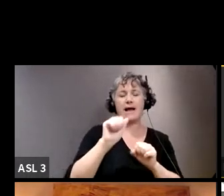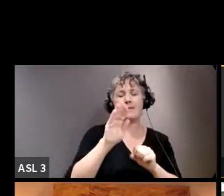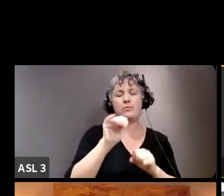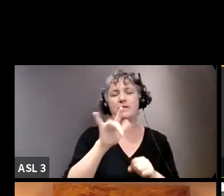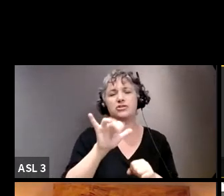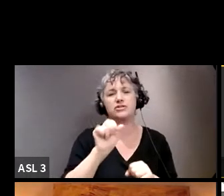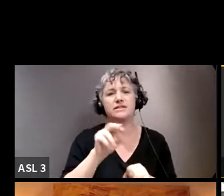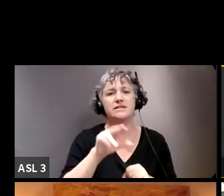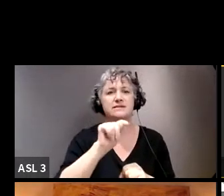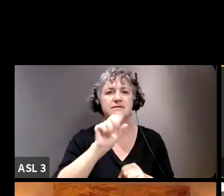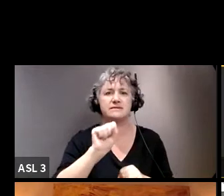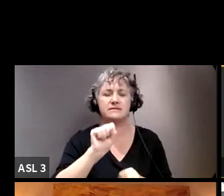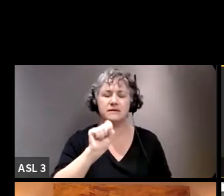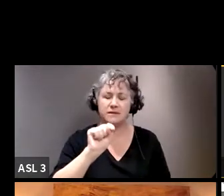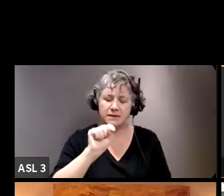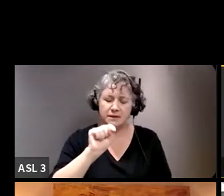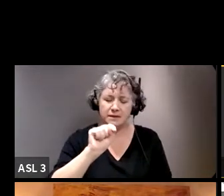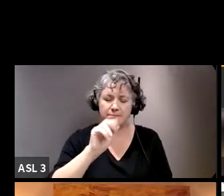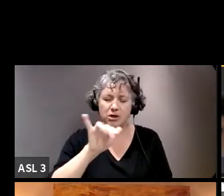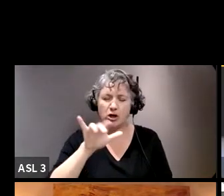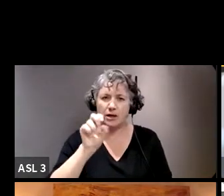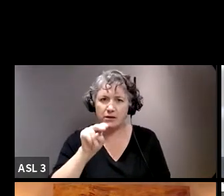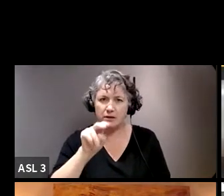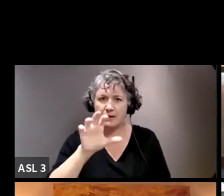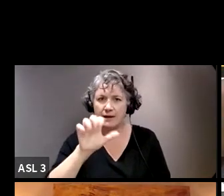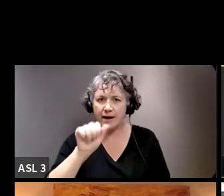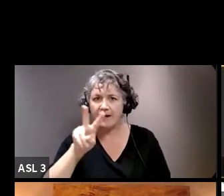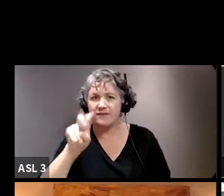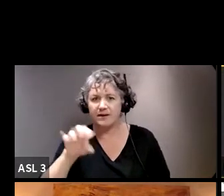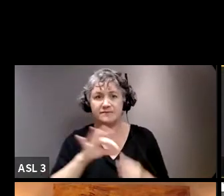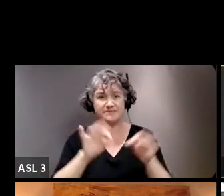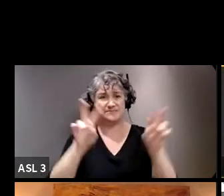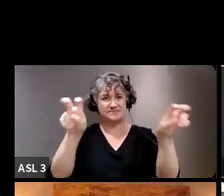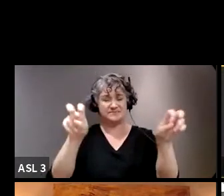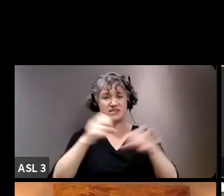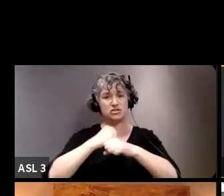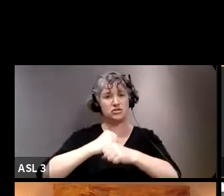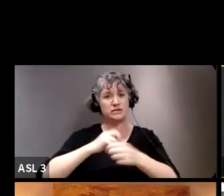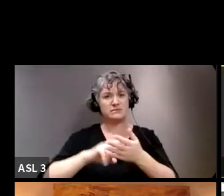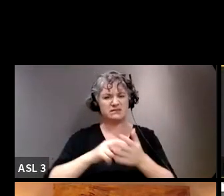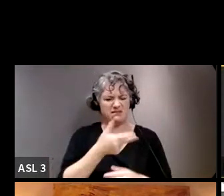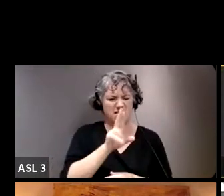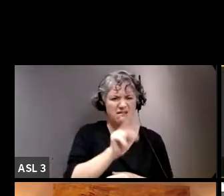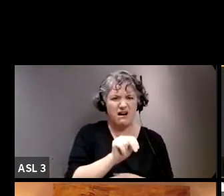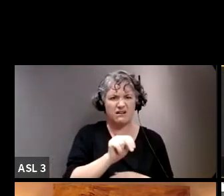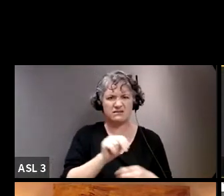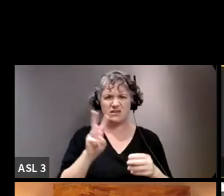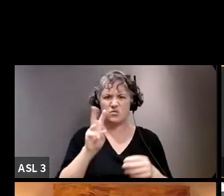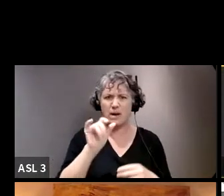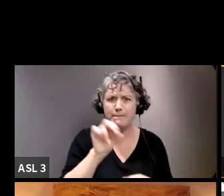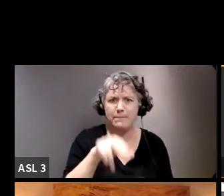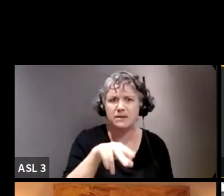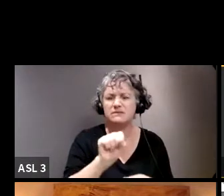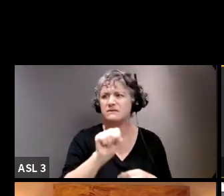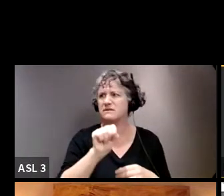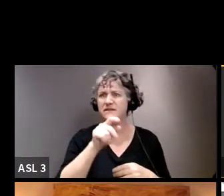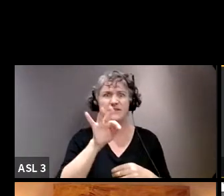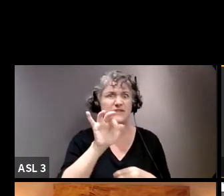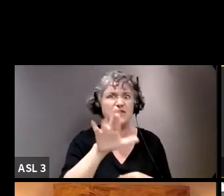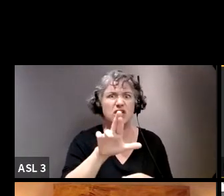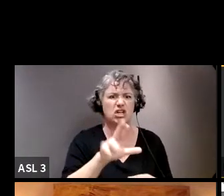aren't the same thing security is a function of the weaponized state that is using guns weapons fear and other things to make us